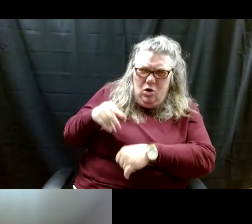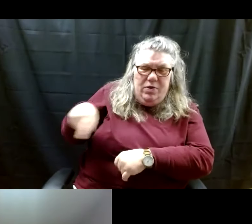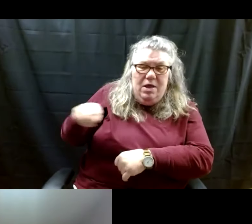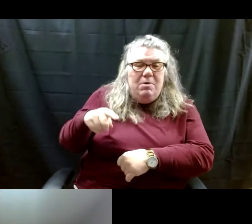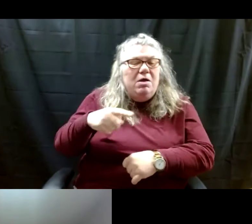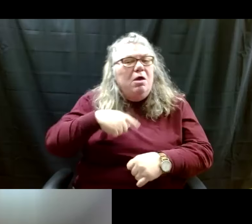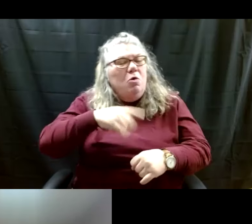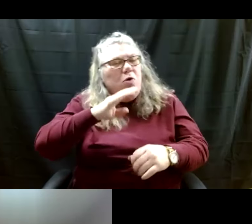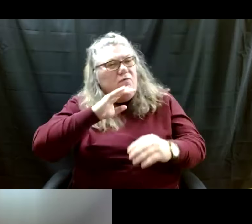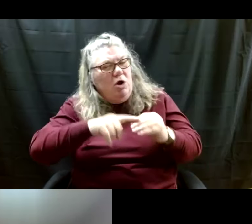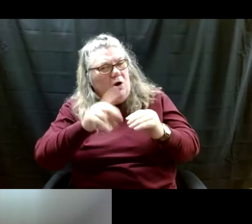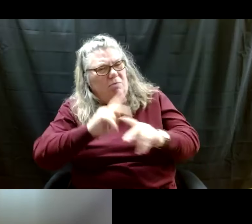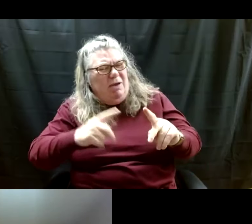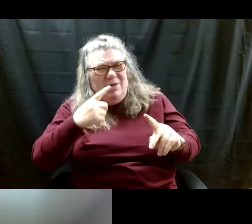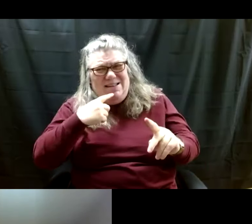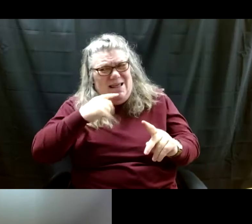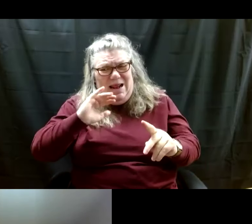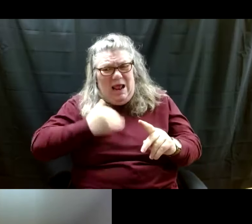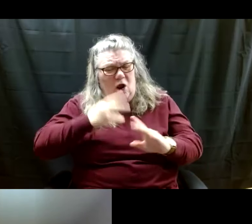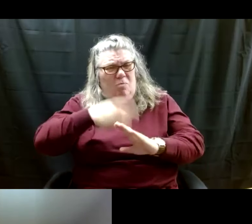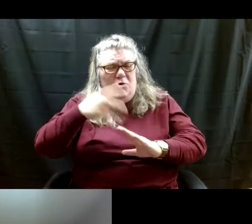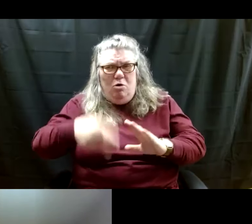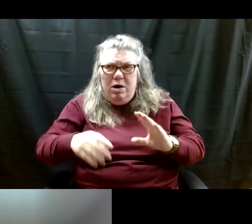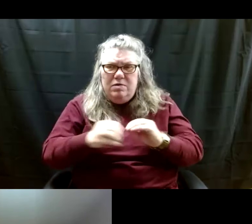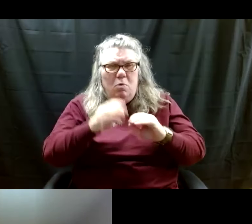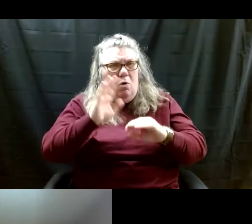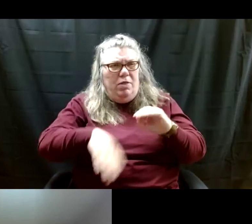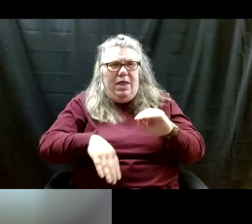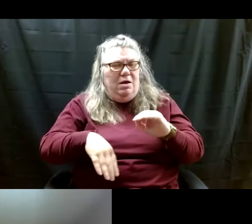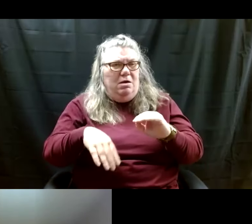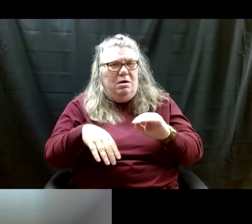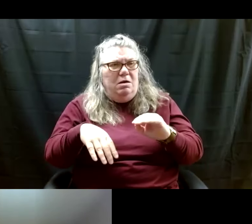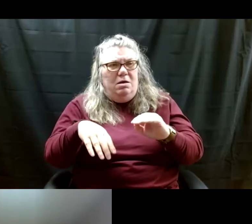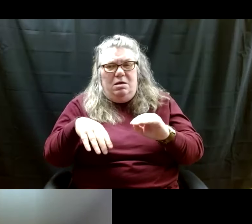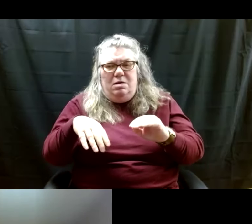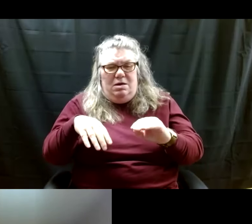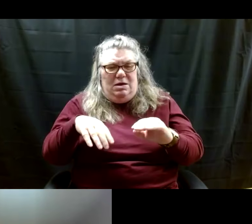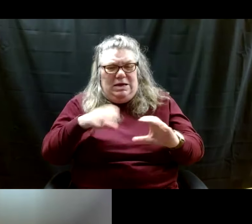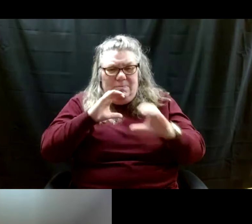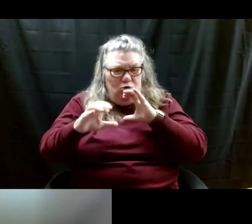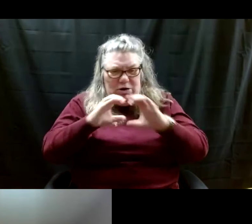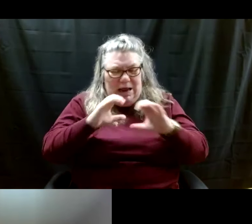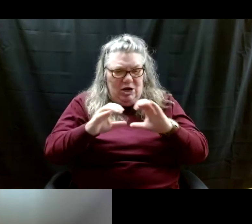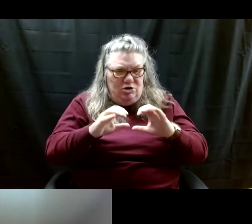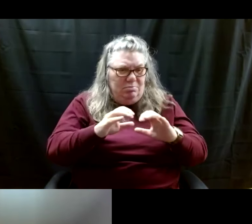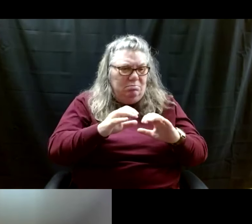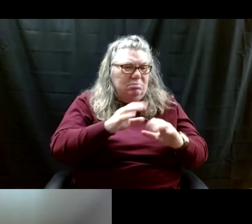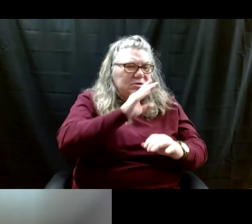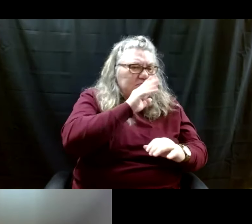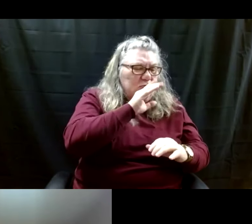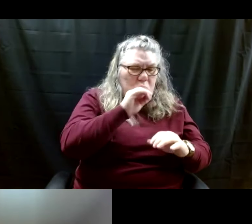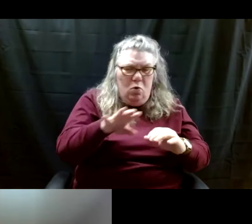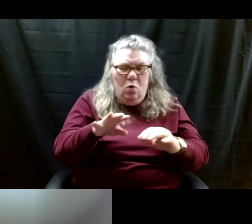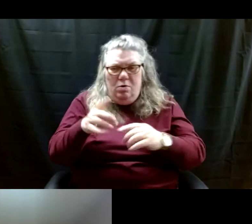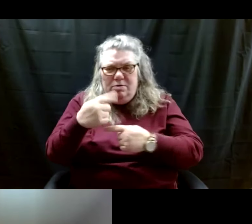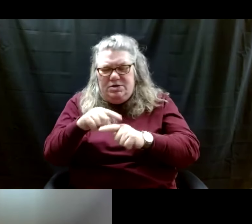than that, and just really focusing not on the communication modality, but that there are very deaf